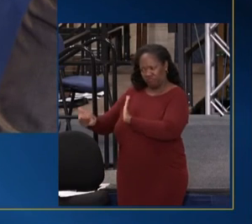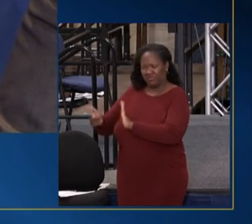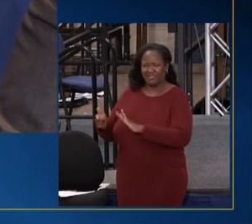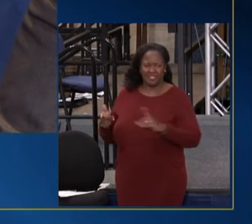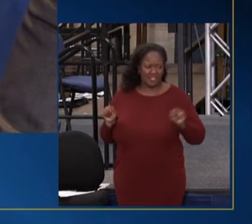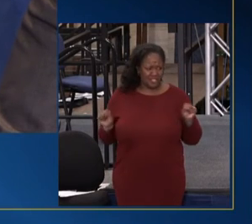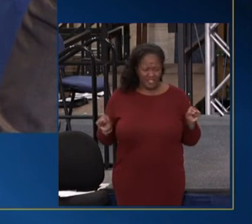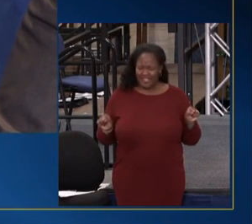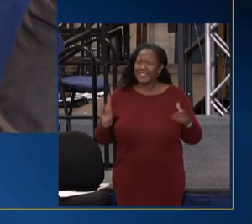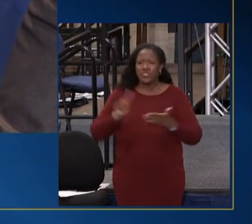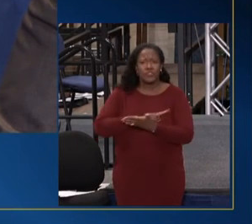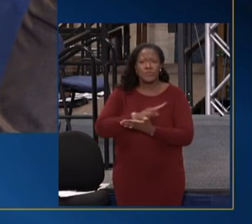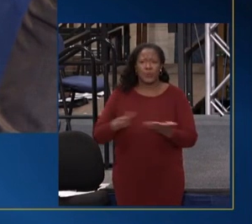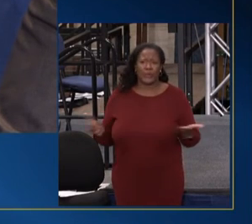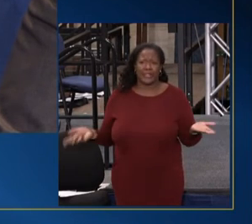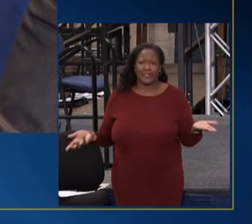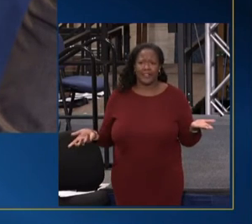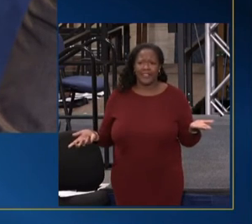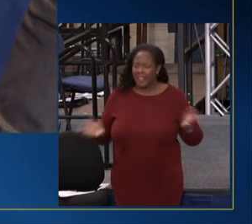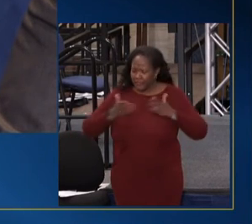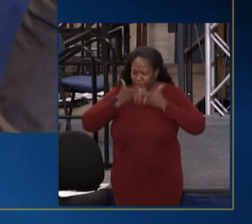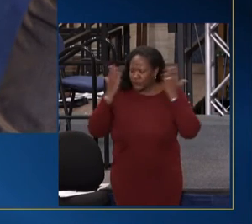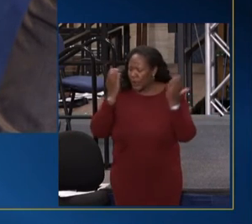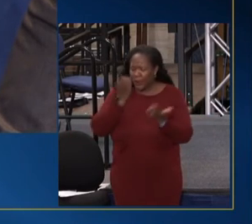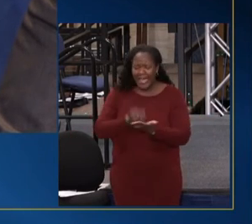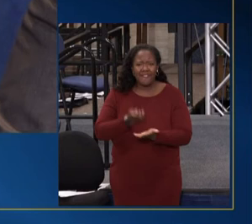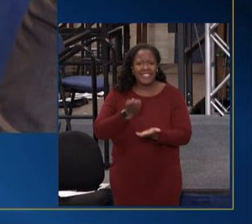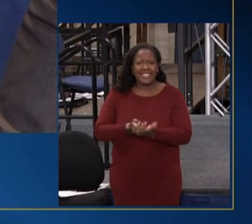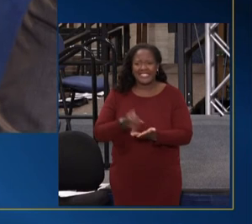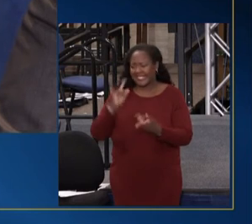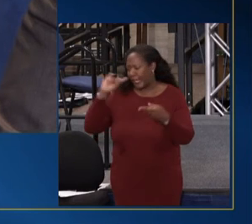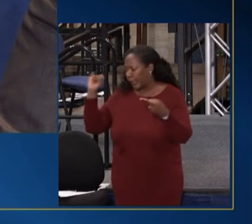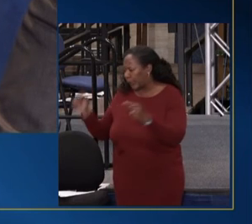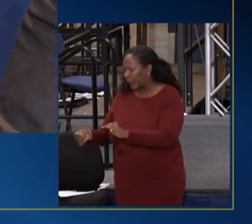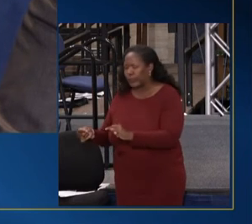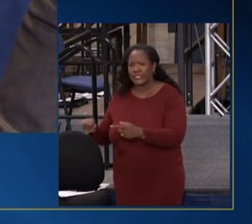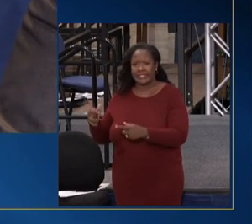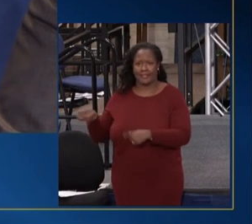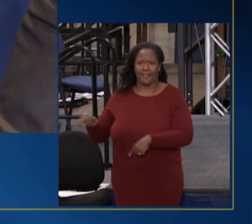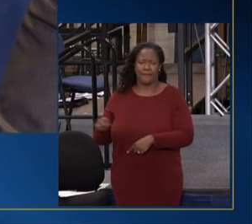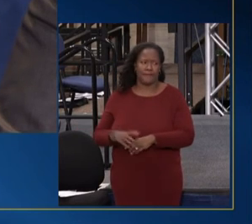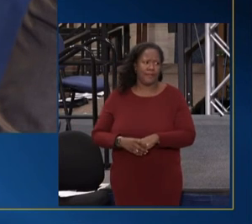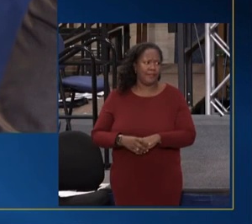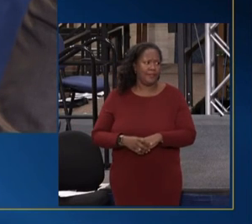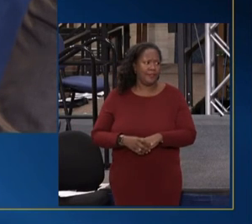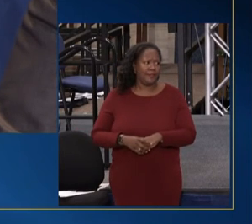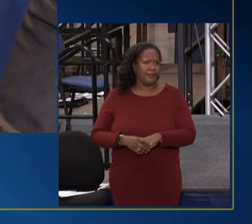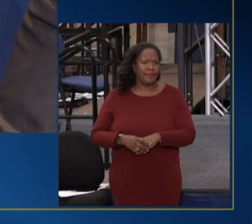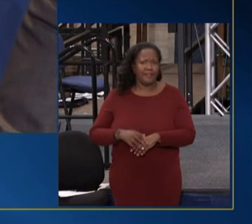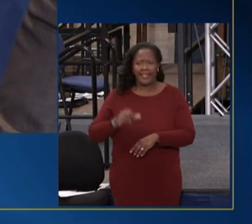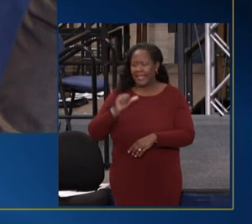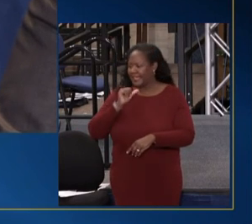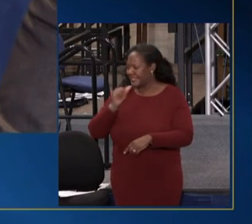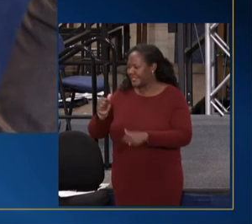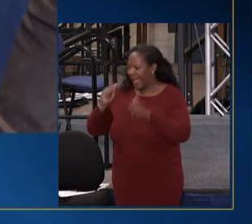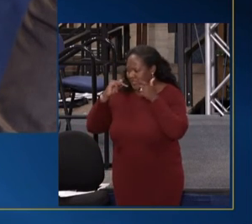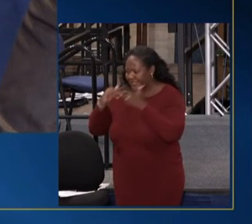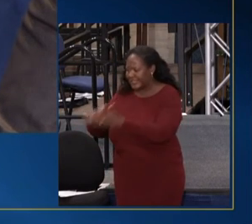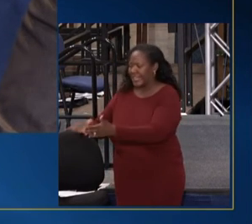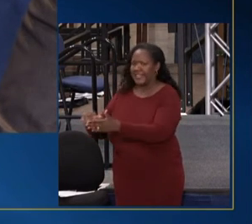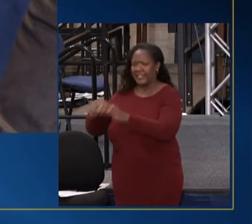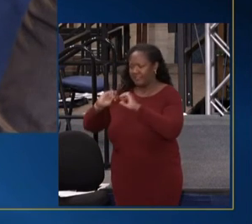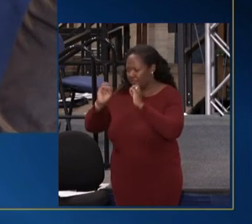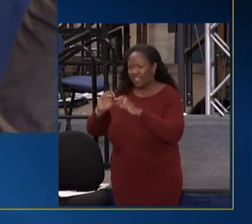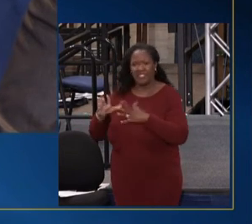law, recognized that there was no evidence that it was harmful, that it was, not studied, et cetera.